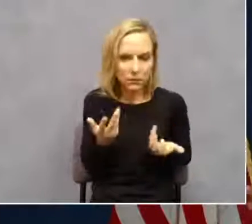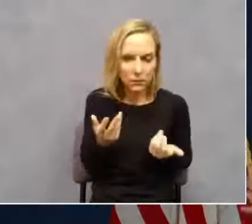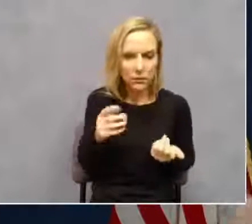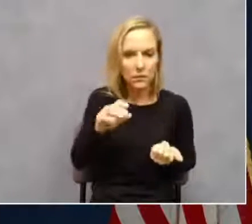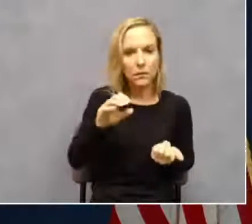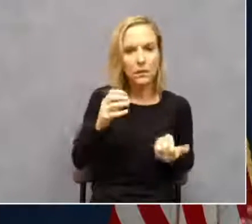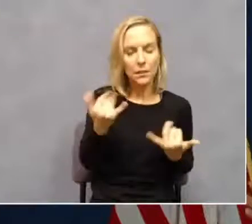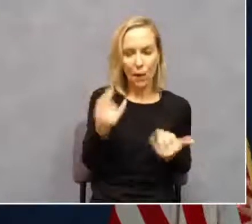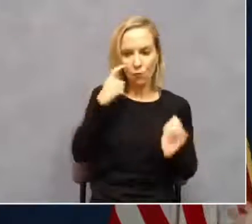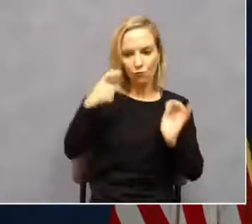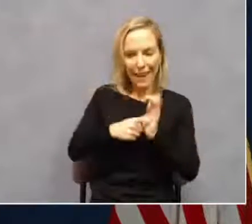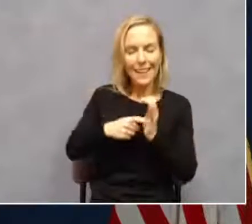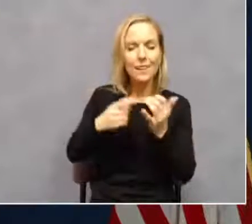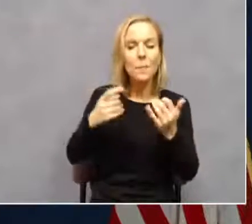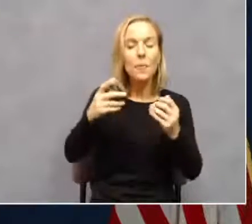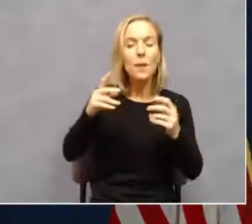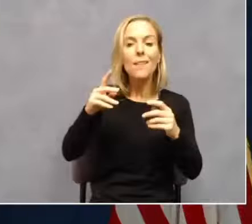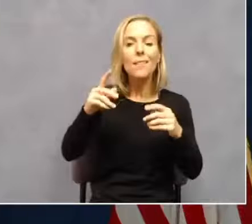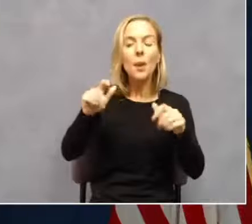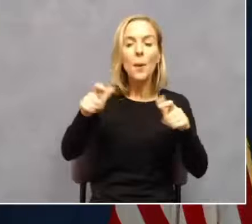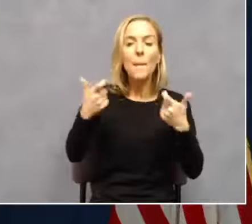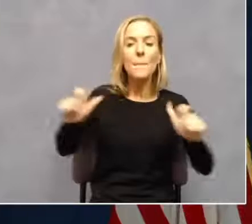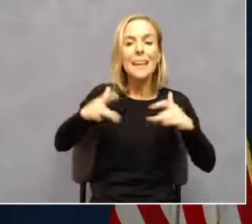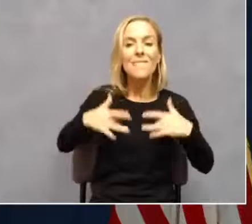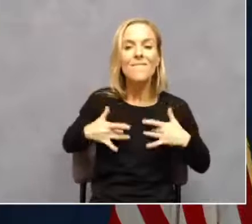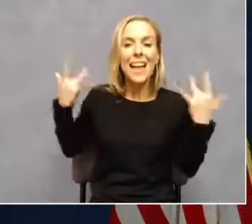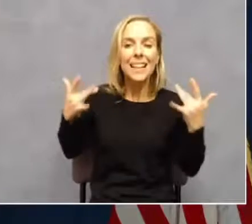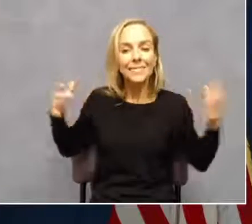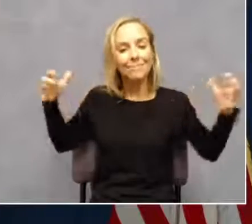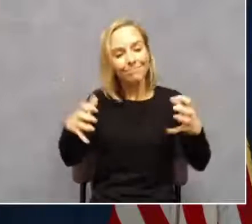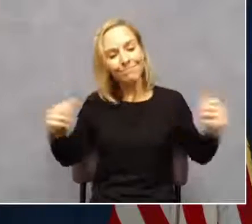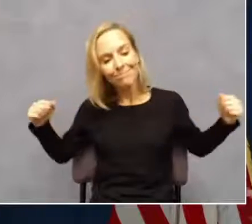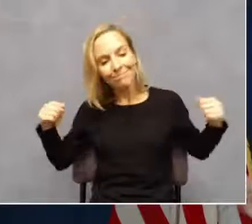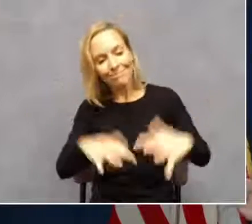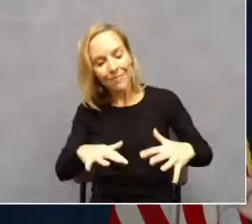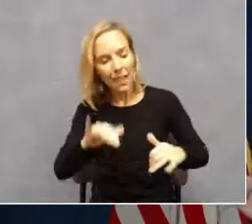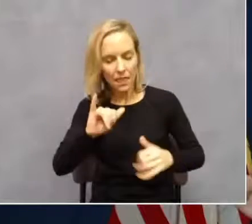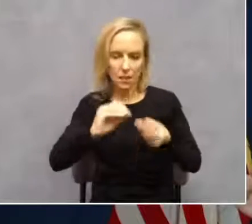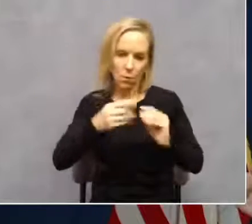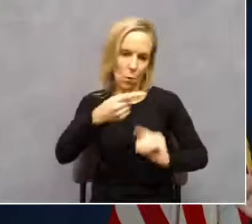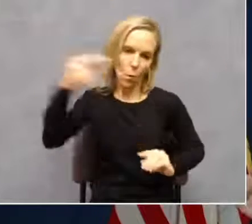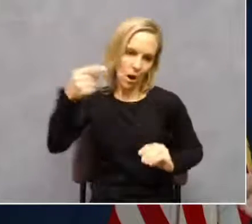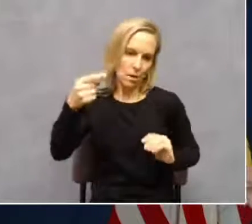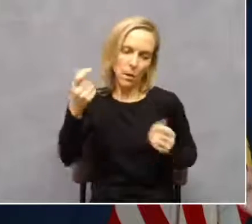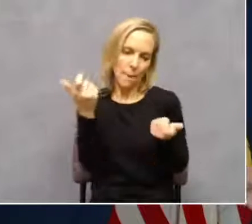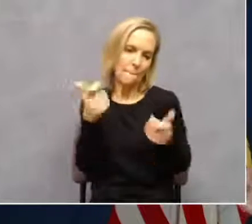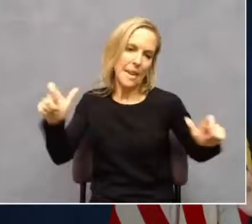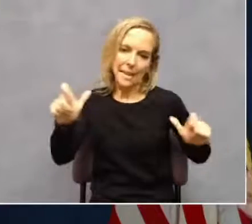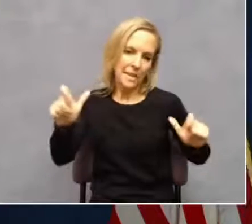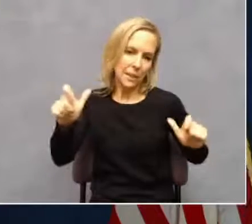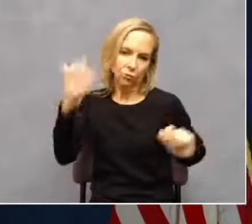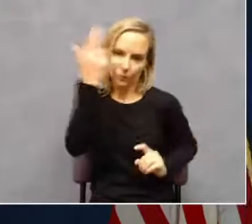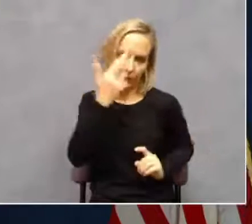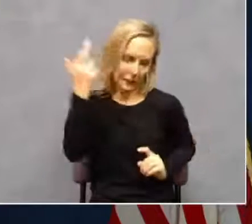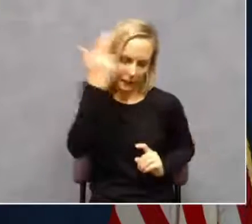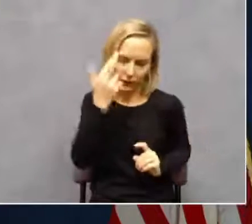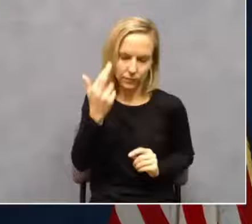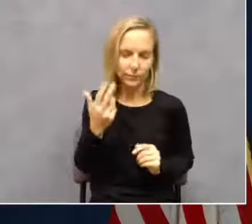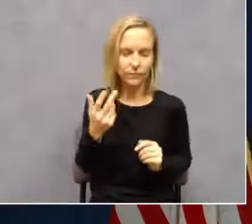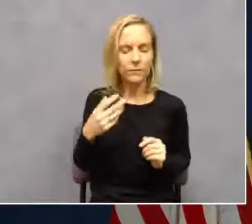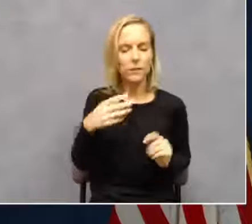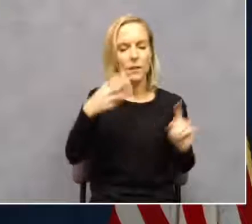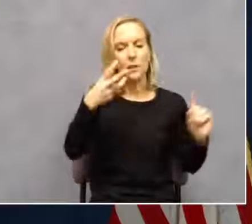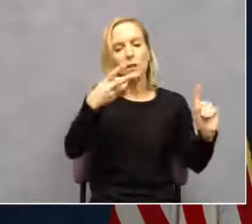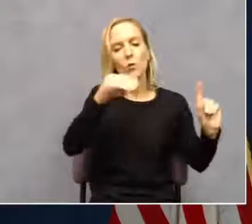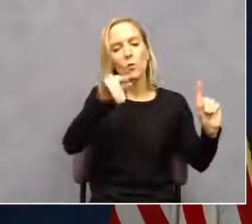house parties, having people over, gatherings right now is one of the greatest spreaders. The White House said that today.